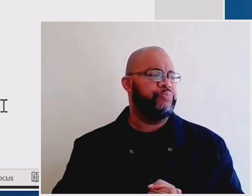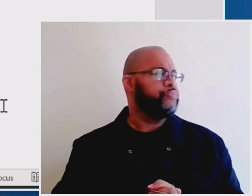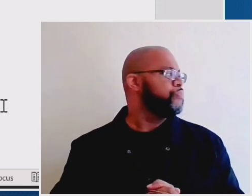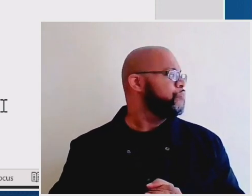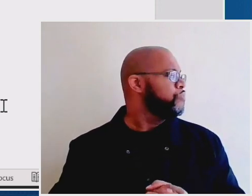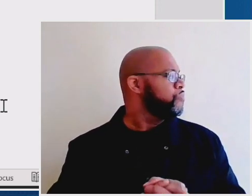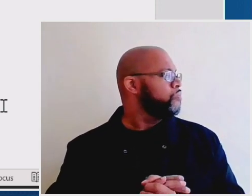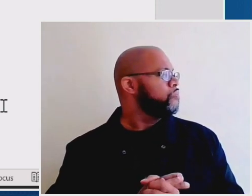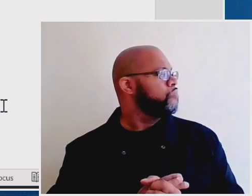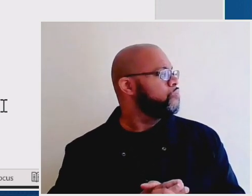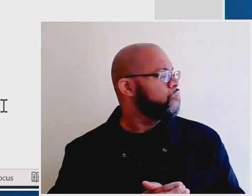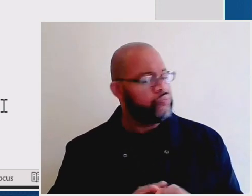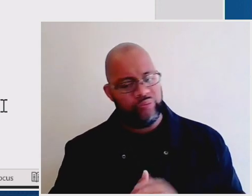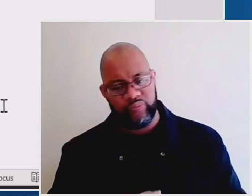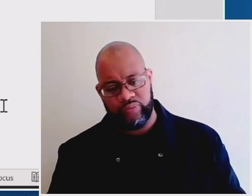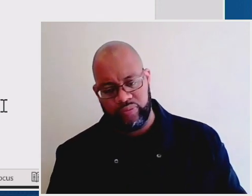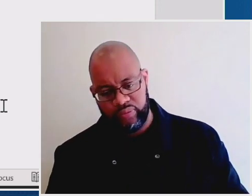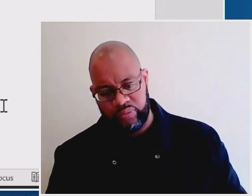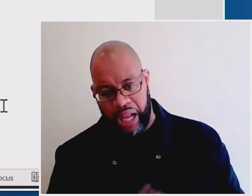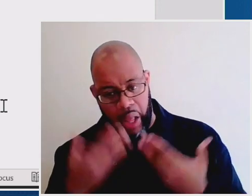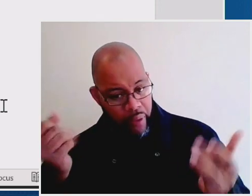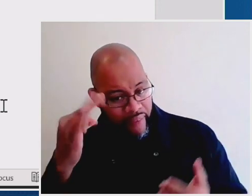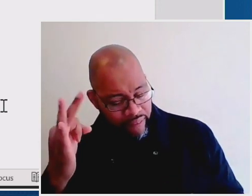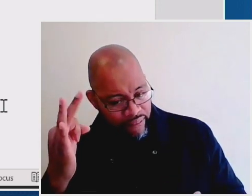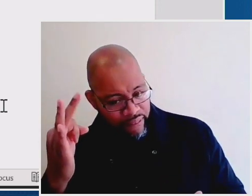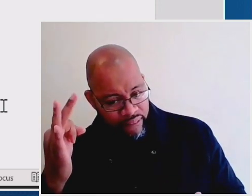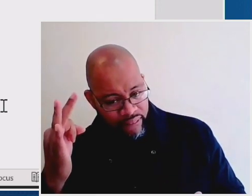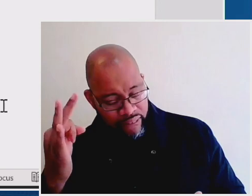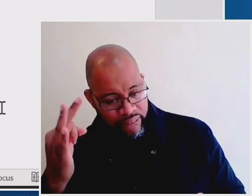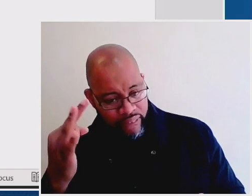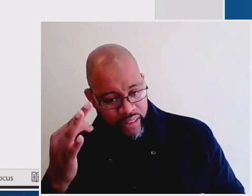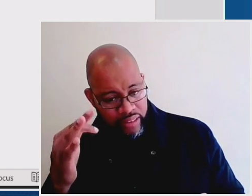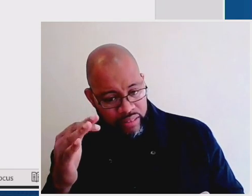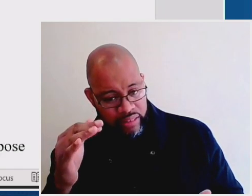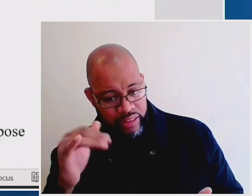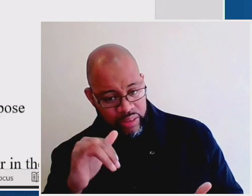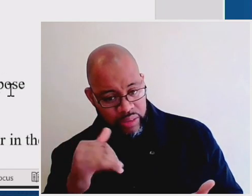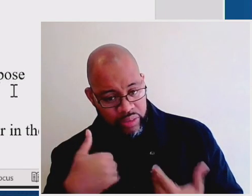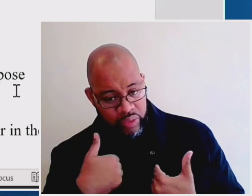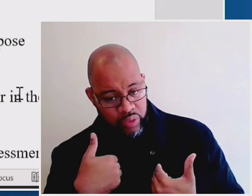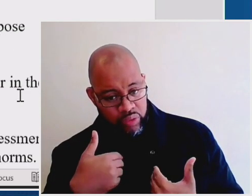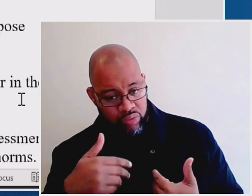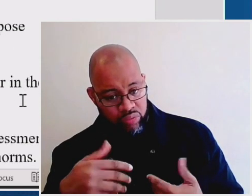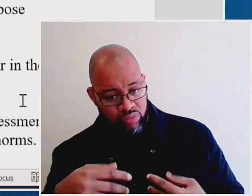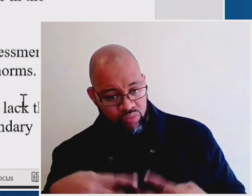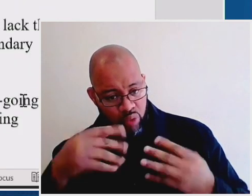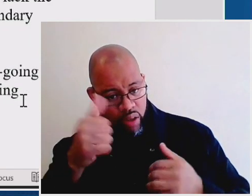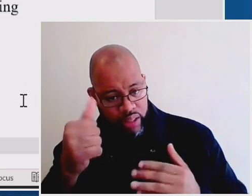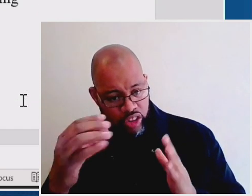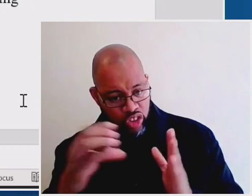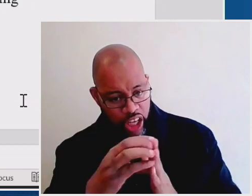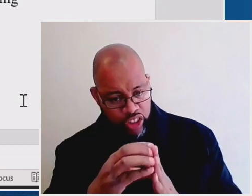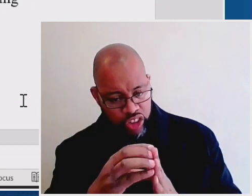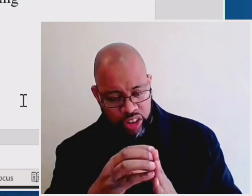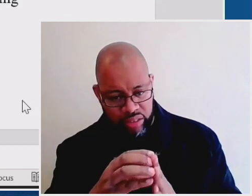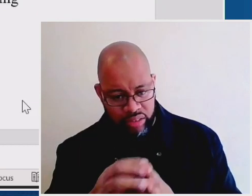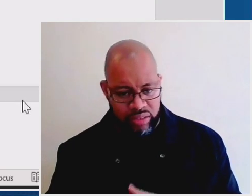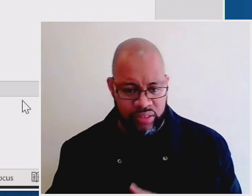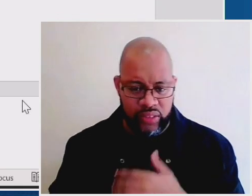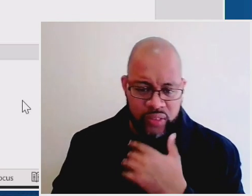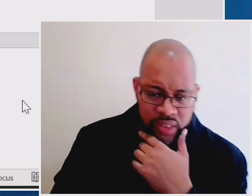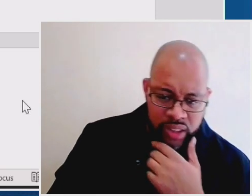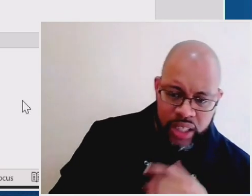And I don't know if there was to scroll. I don't know if there was another section in upper